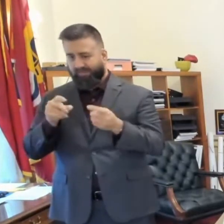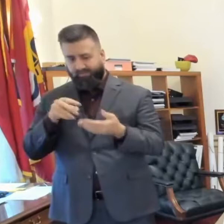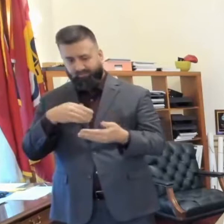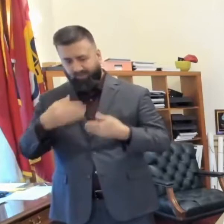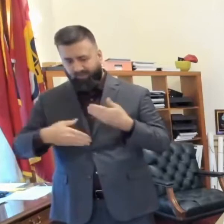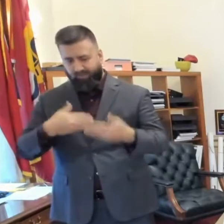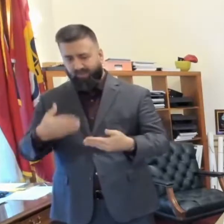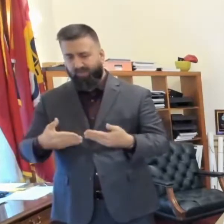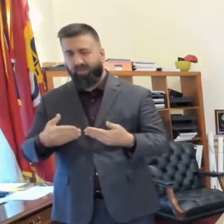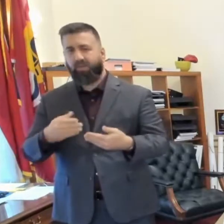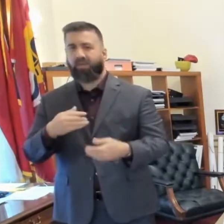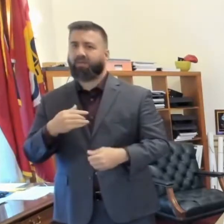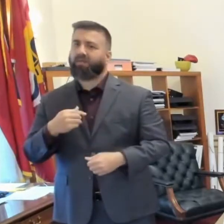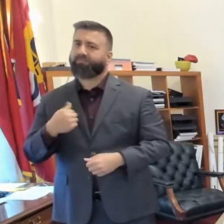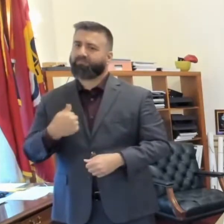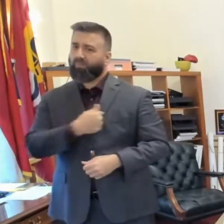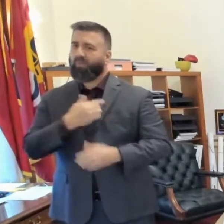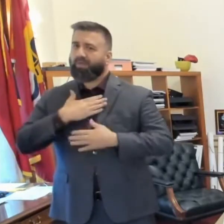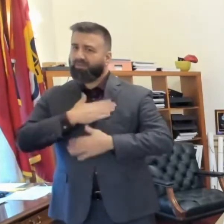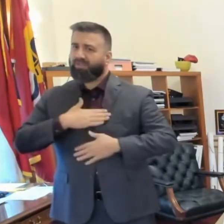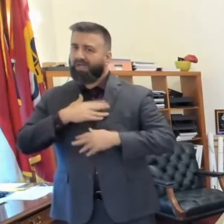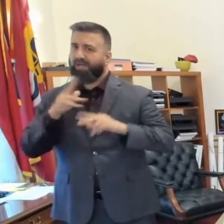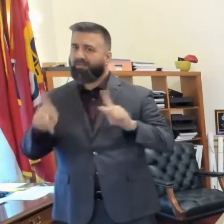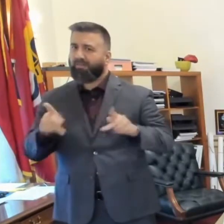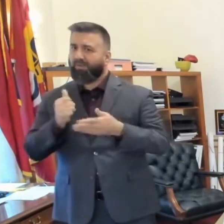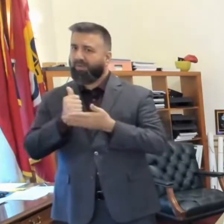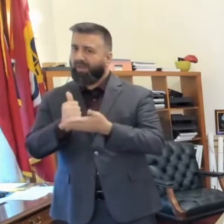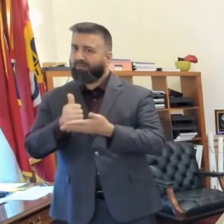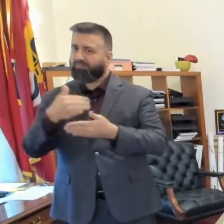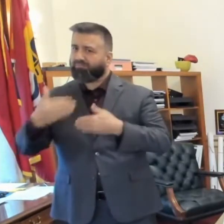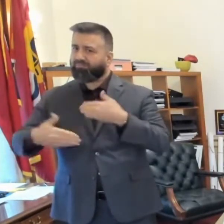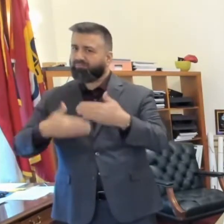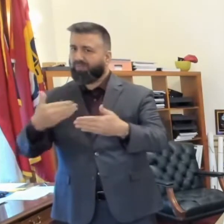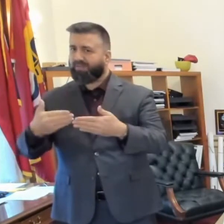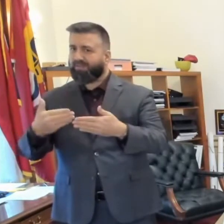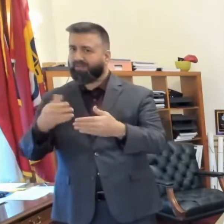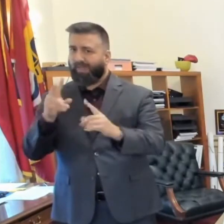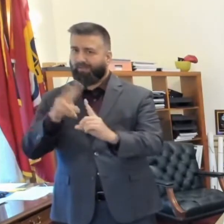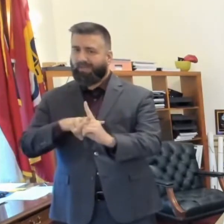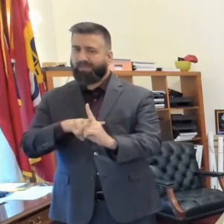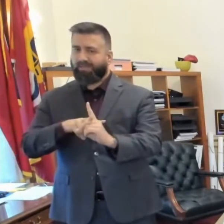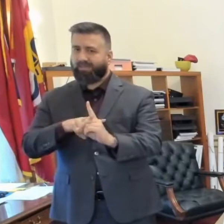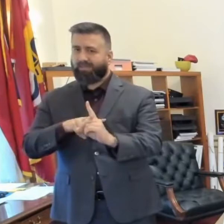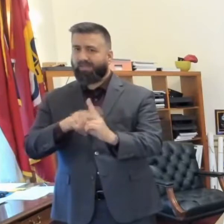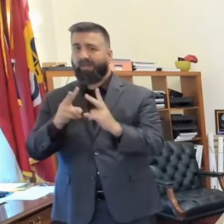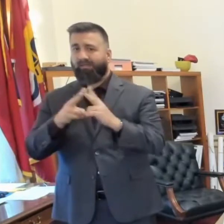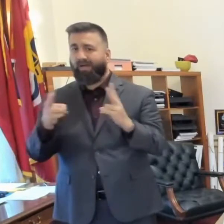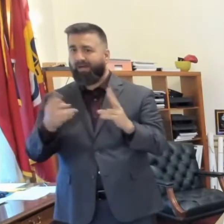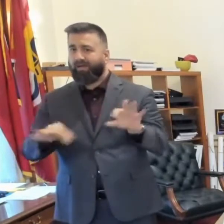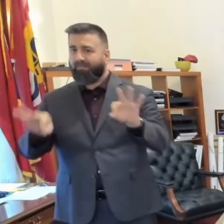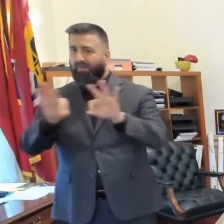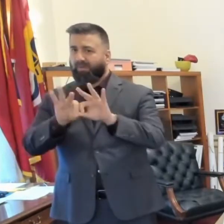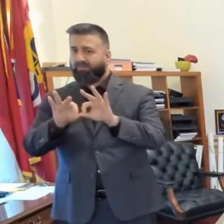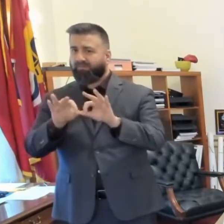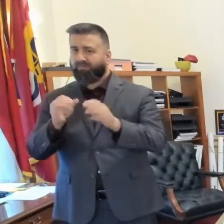that are helping, that are processing those applications, because it's very important to get that to people. Units,